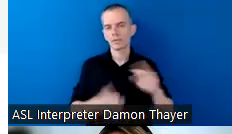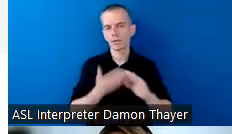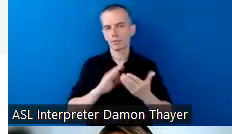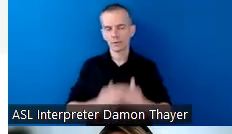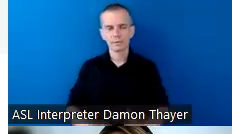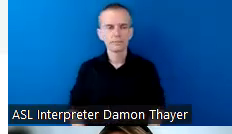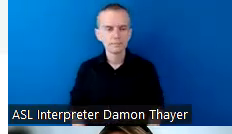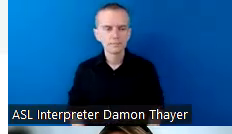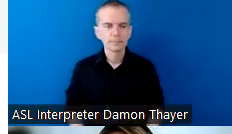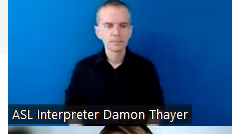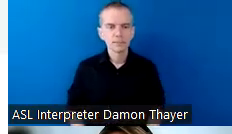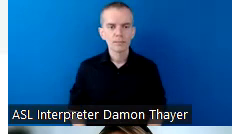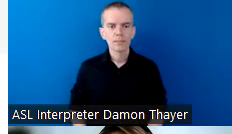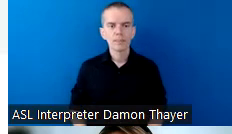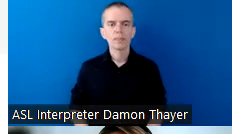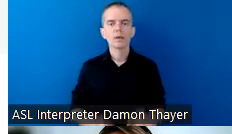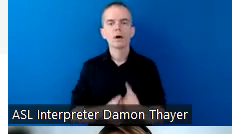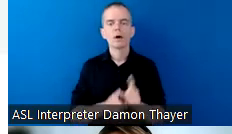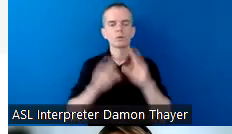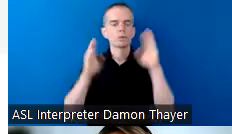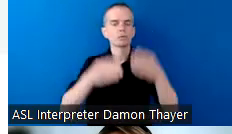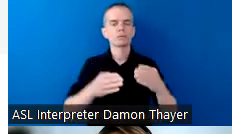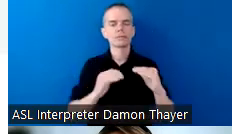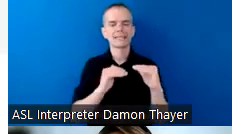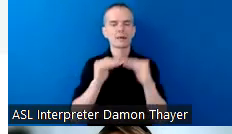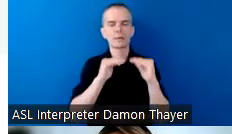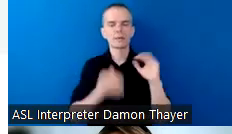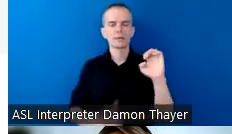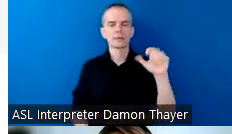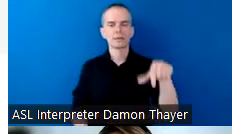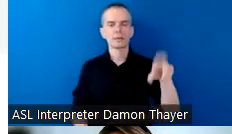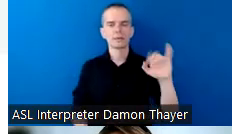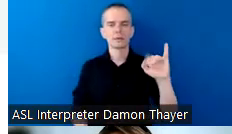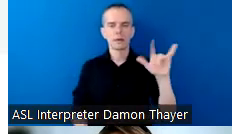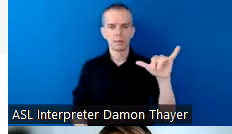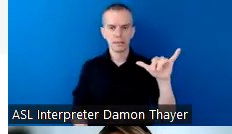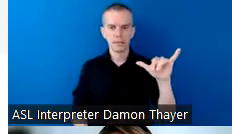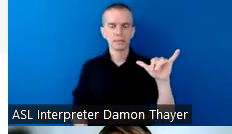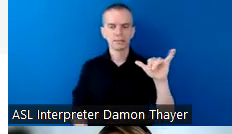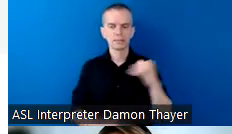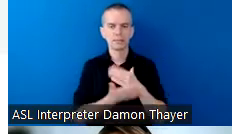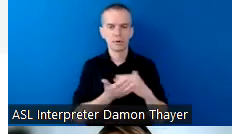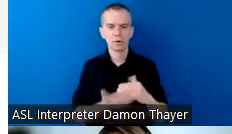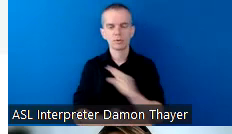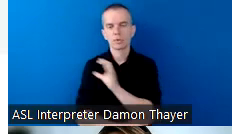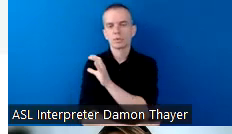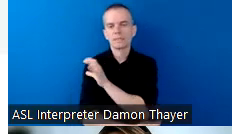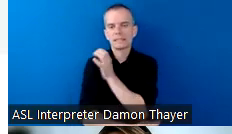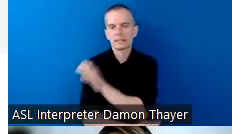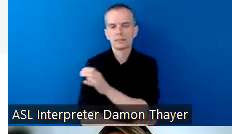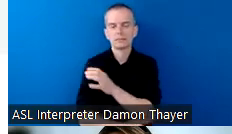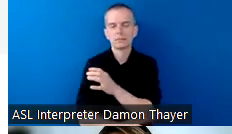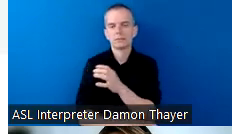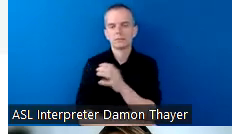Also approaching the equity component. Also, we're going to approach the clinical specific with preventive